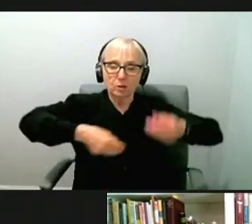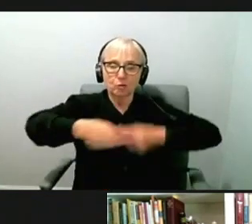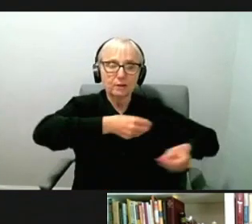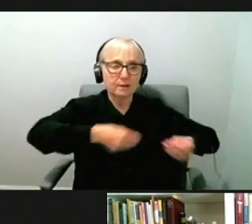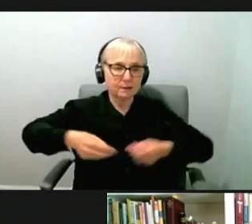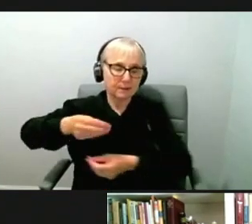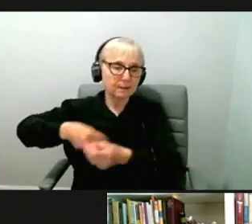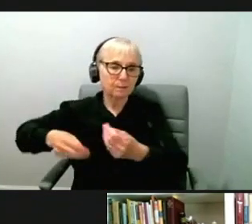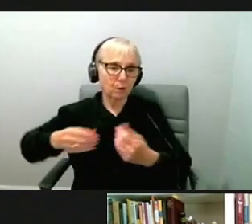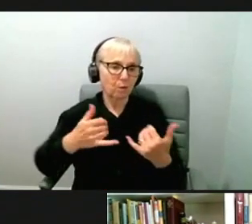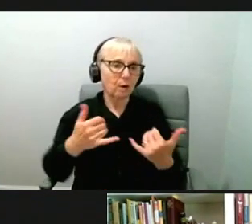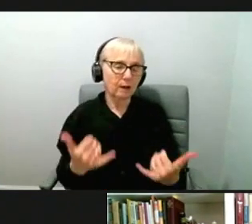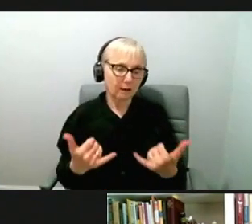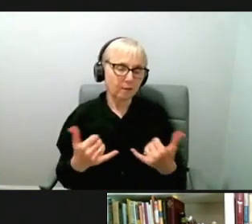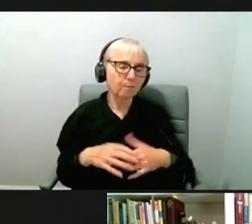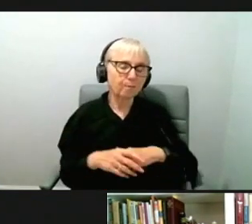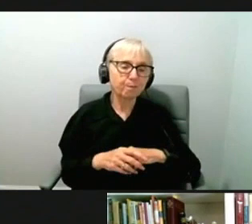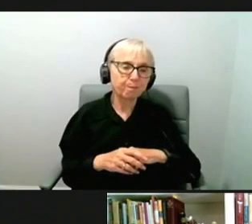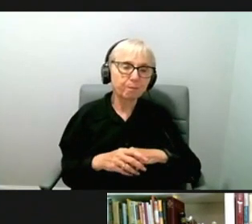All right, let's go to Alex Rose.